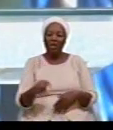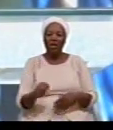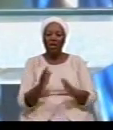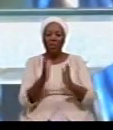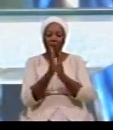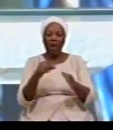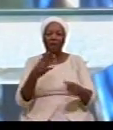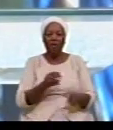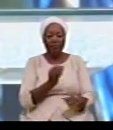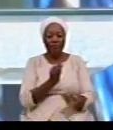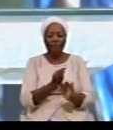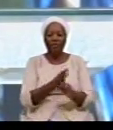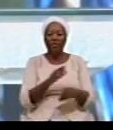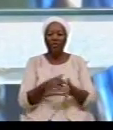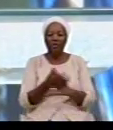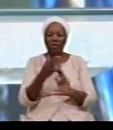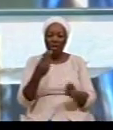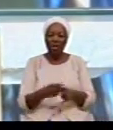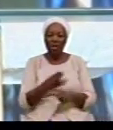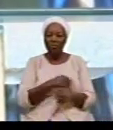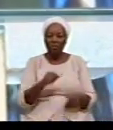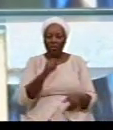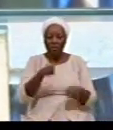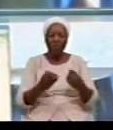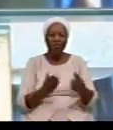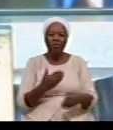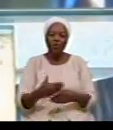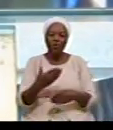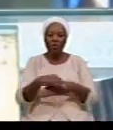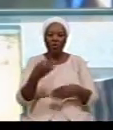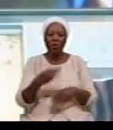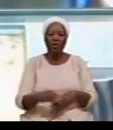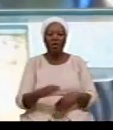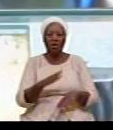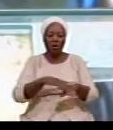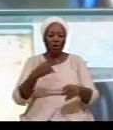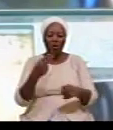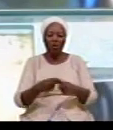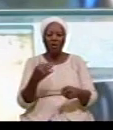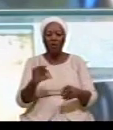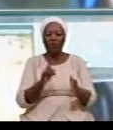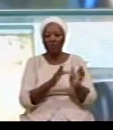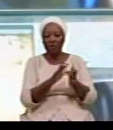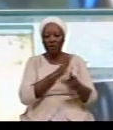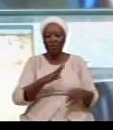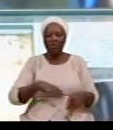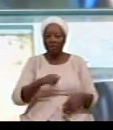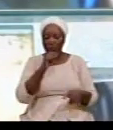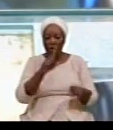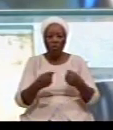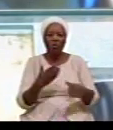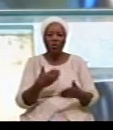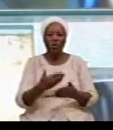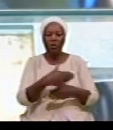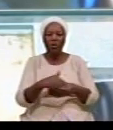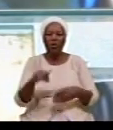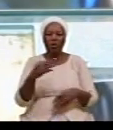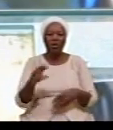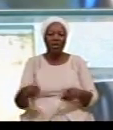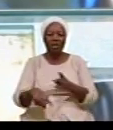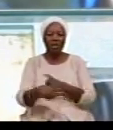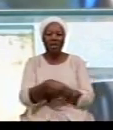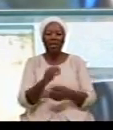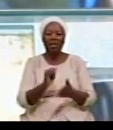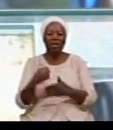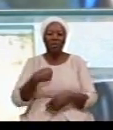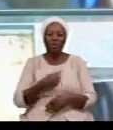the mention of the name of Jesus. It will not last beyond the day we take